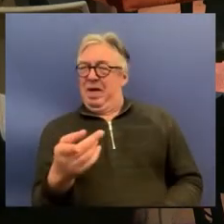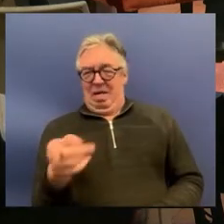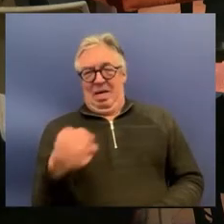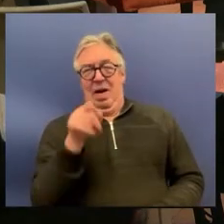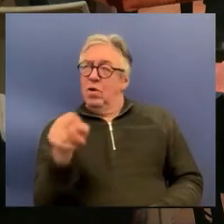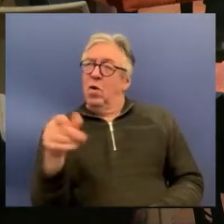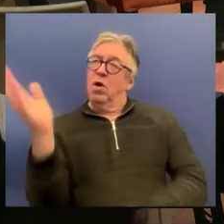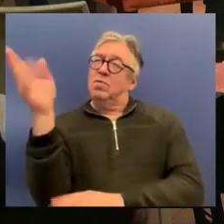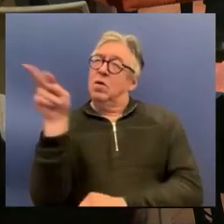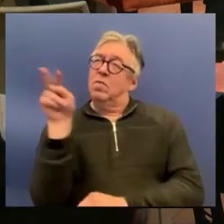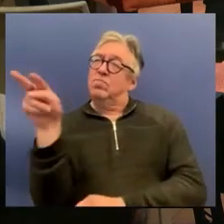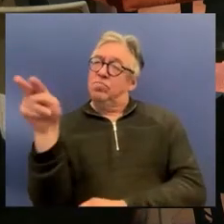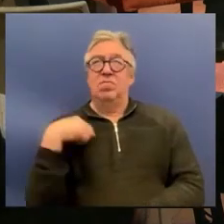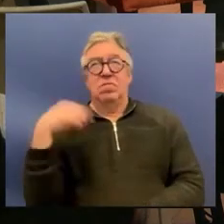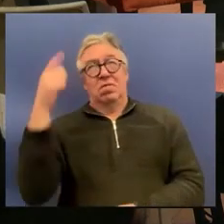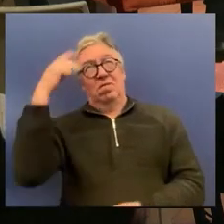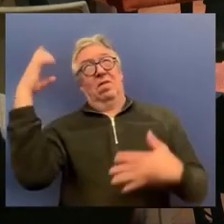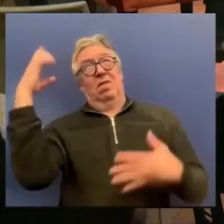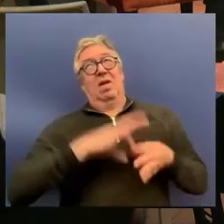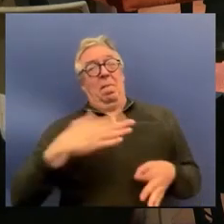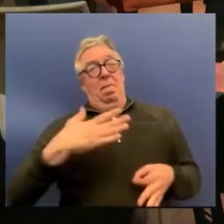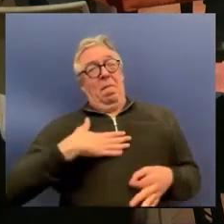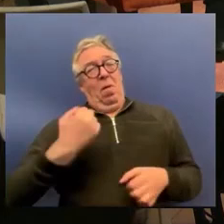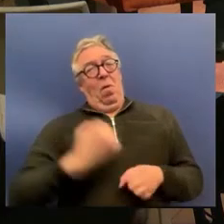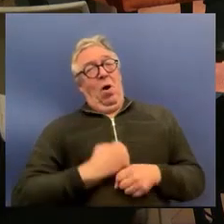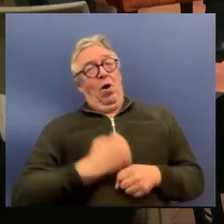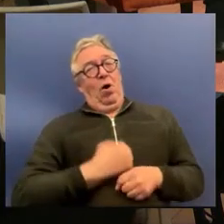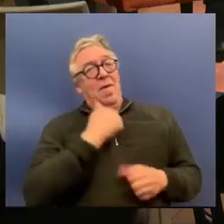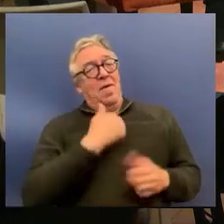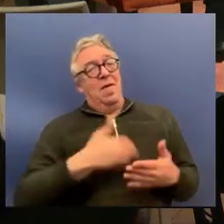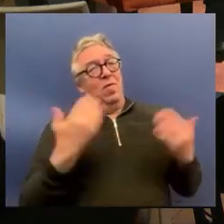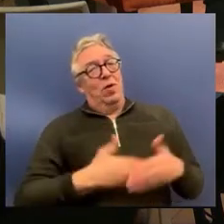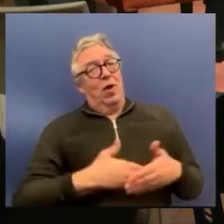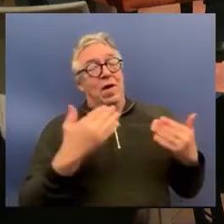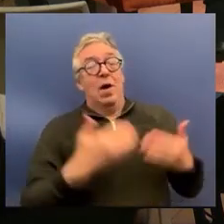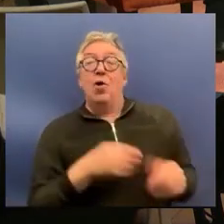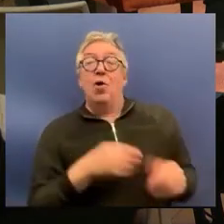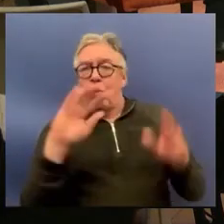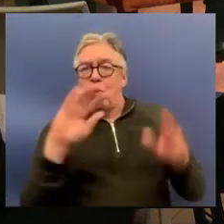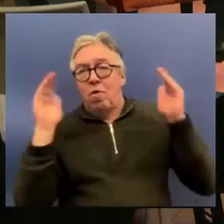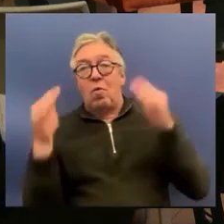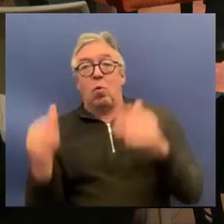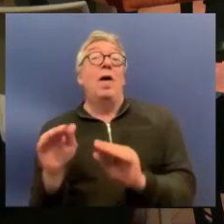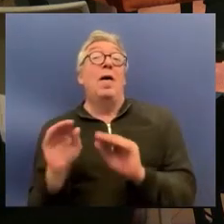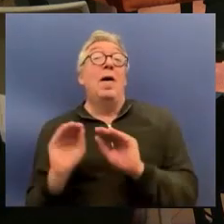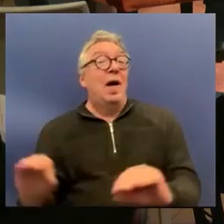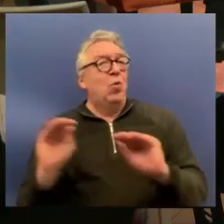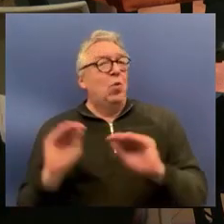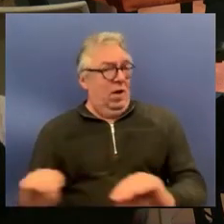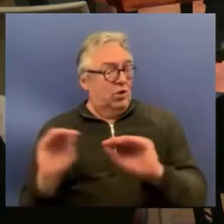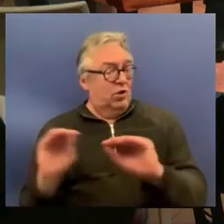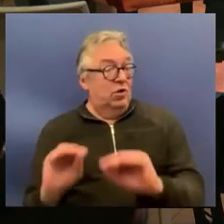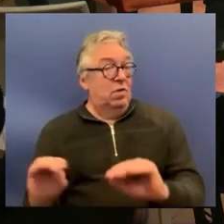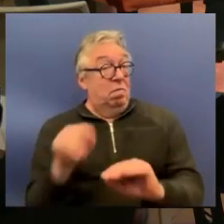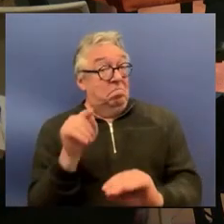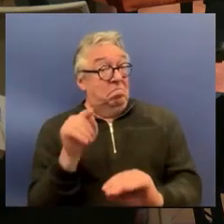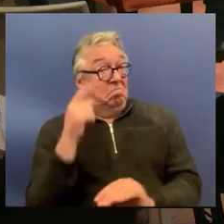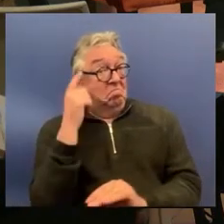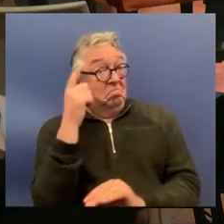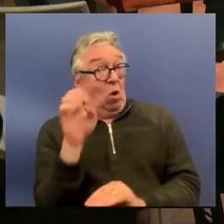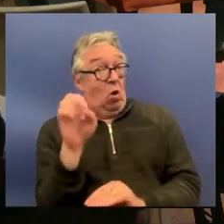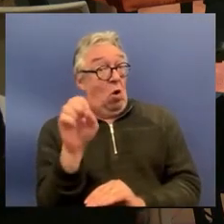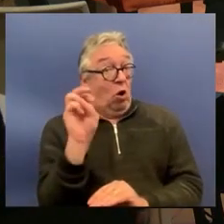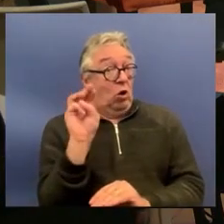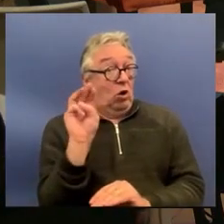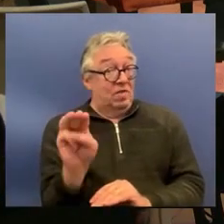life. And I think you've focused your tool on education. I'm kind of wondering if you've thought, or Oxfam has thought, to